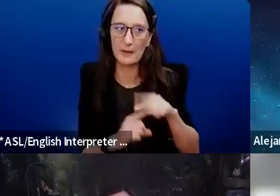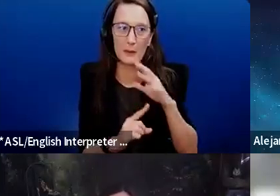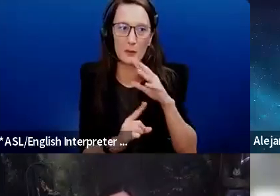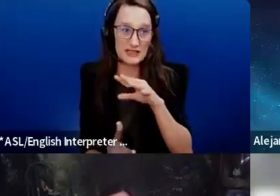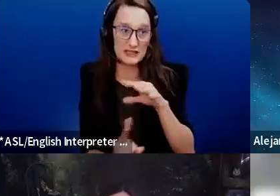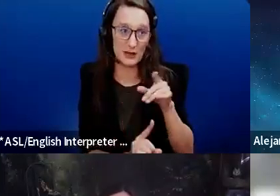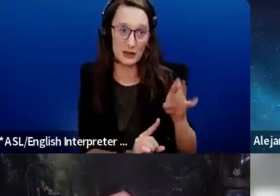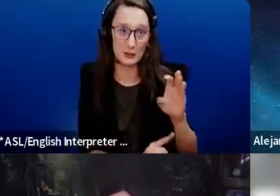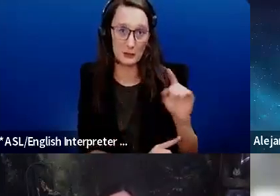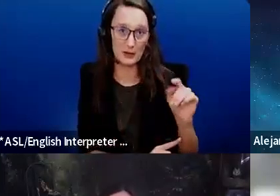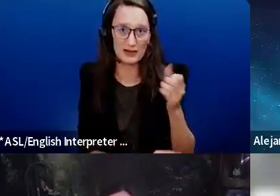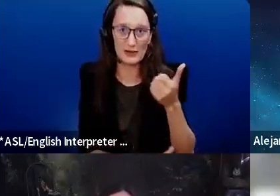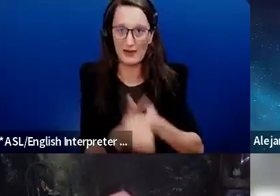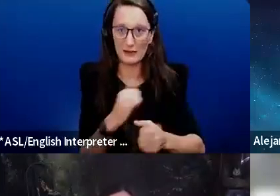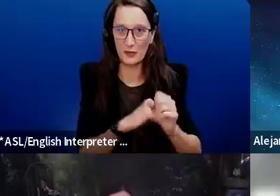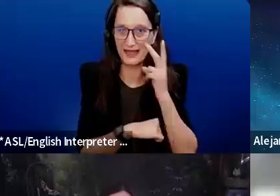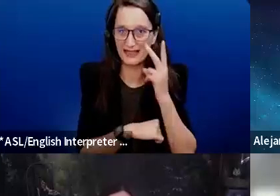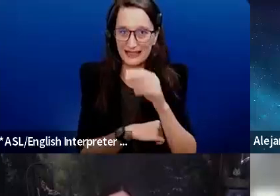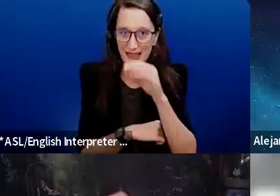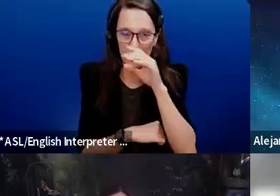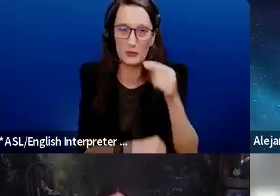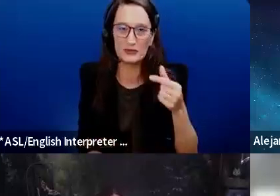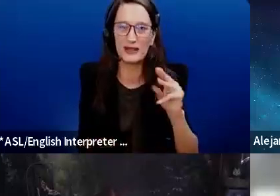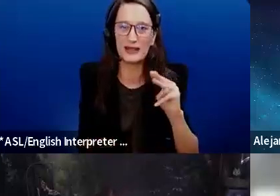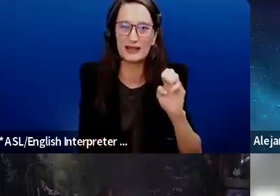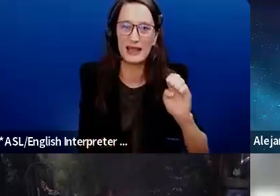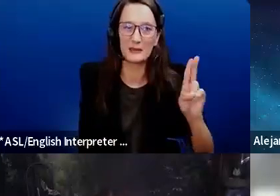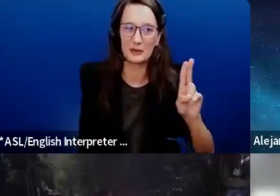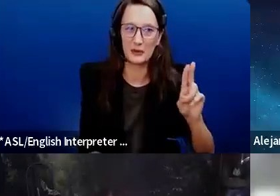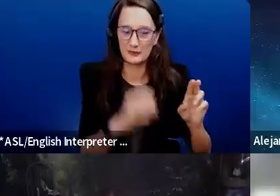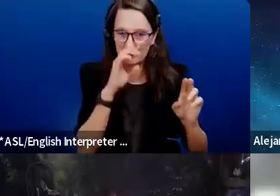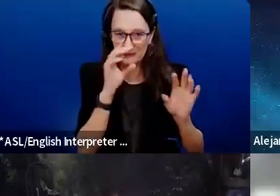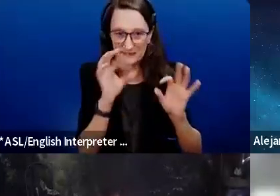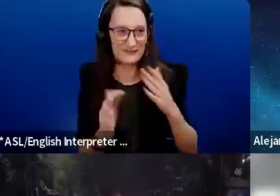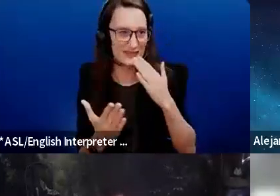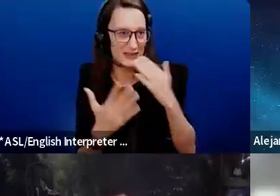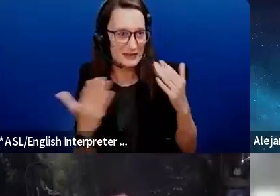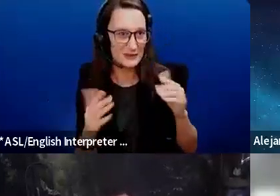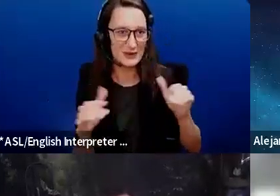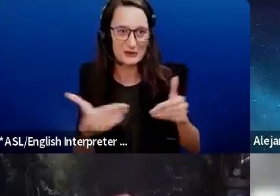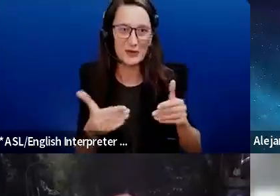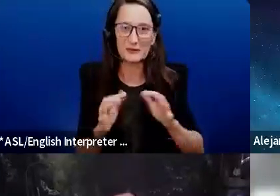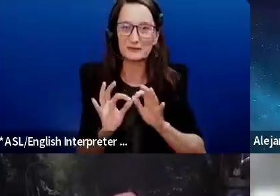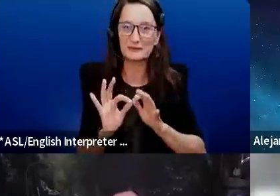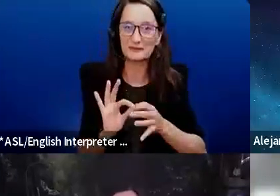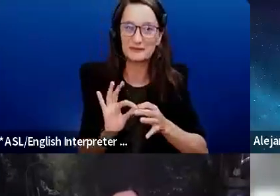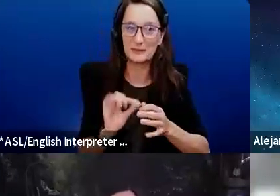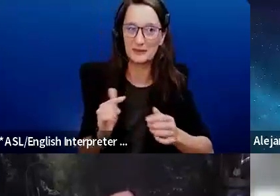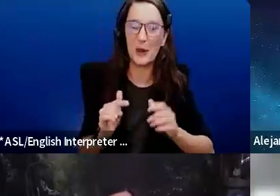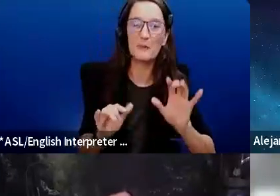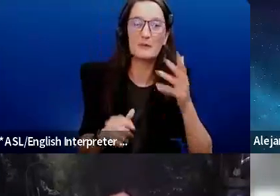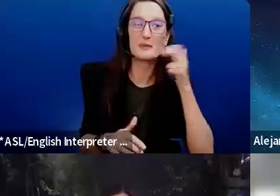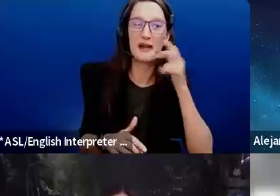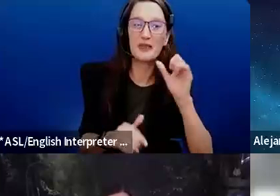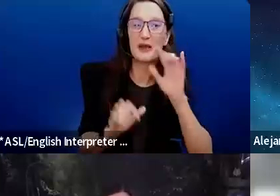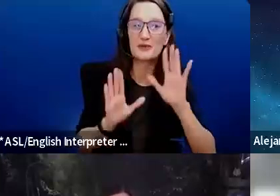everyone's got a good view of you. All right. Well, thank you so much. Yes, absolutely. Welcome. Michael, that was awesome, by the way. I just learned my first